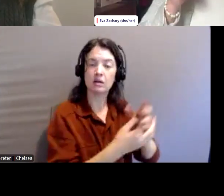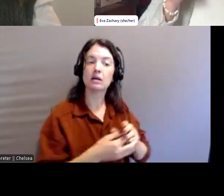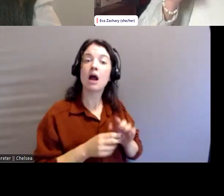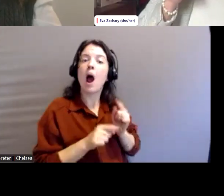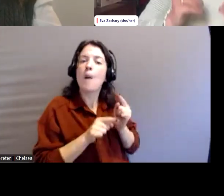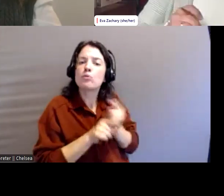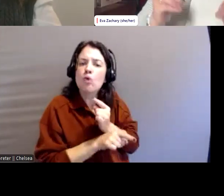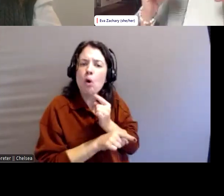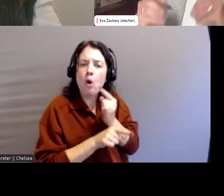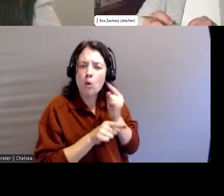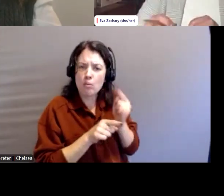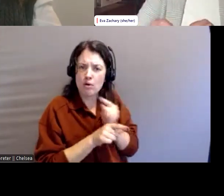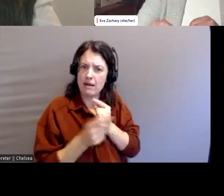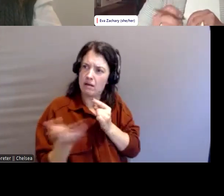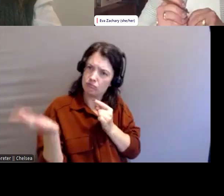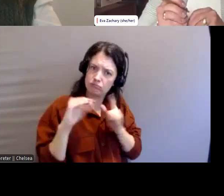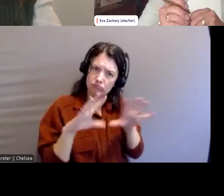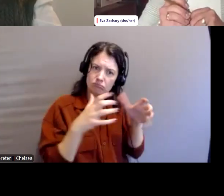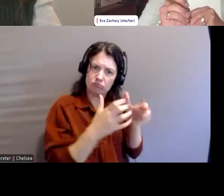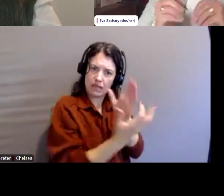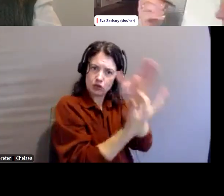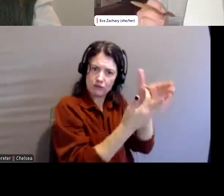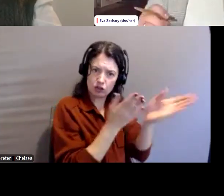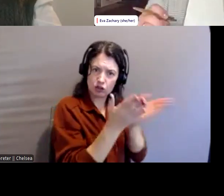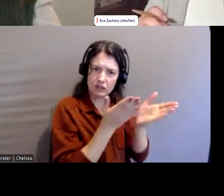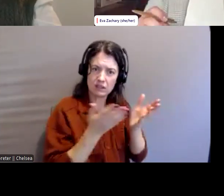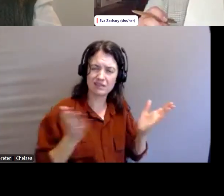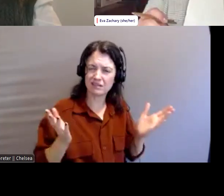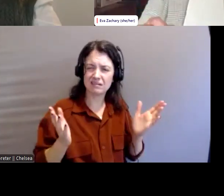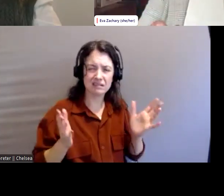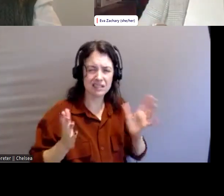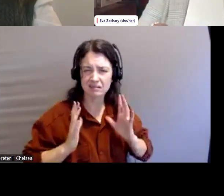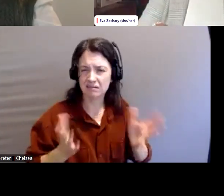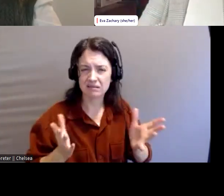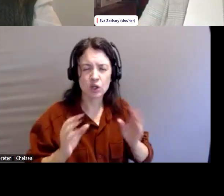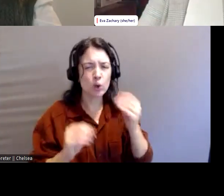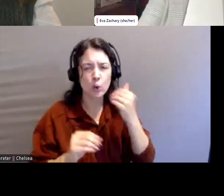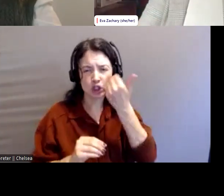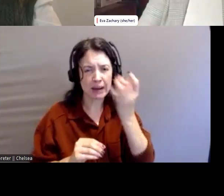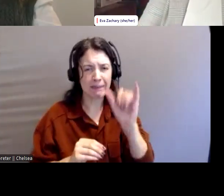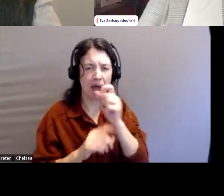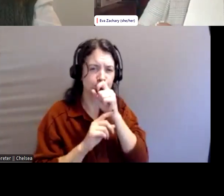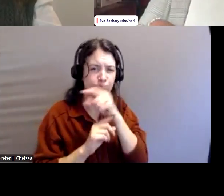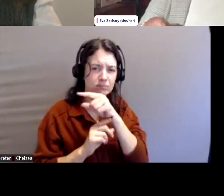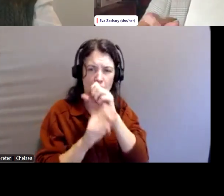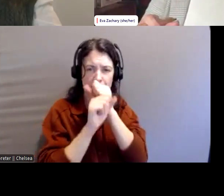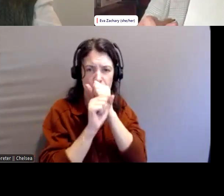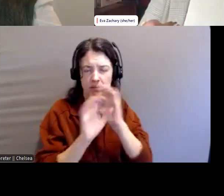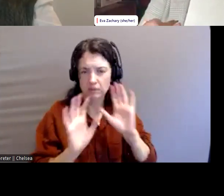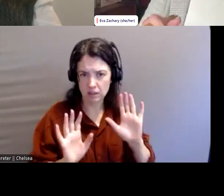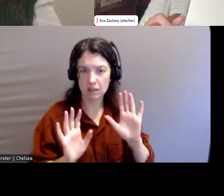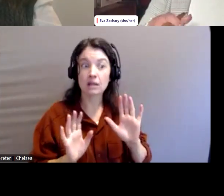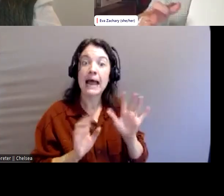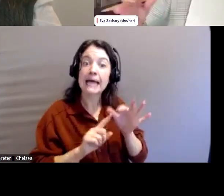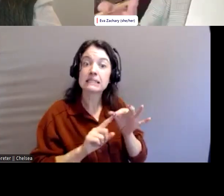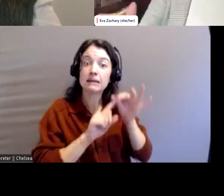appropriate intervention services, there's no shame in that. And sometimes we must, especially when there's risk of